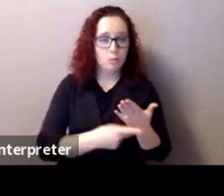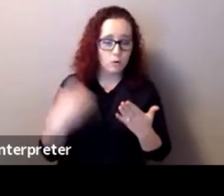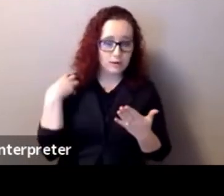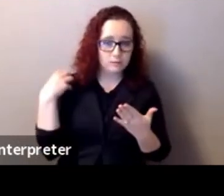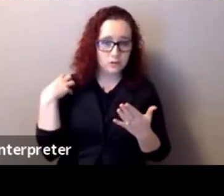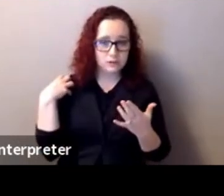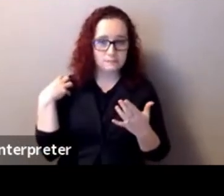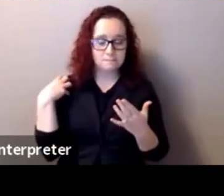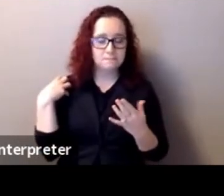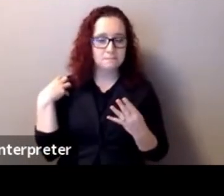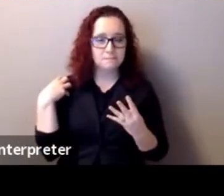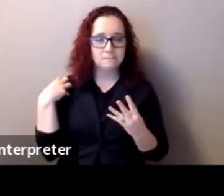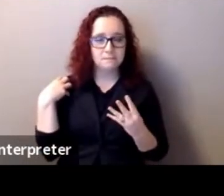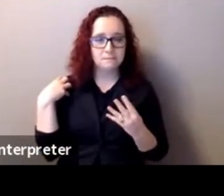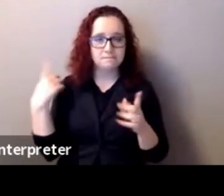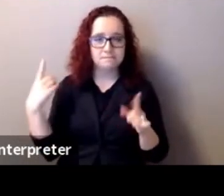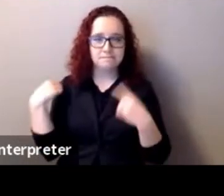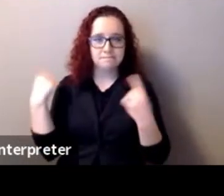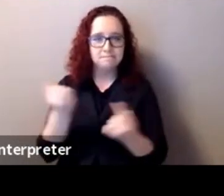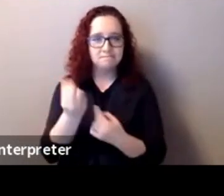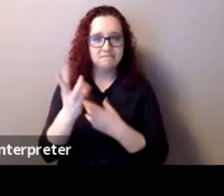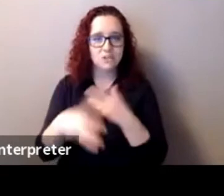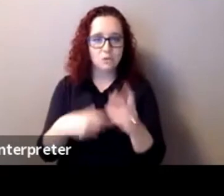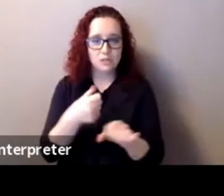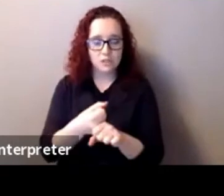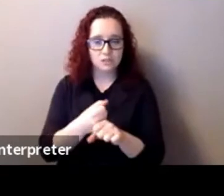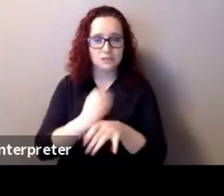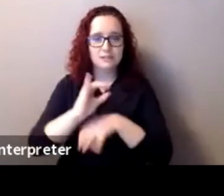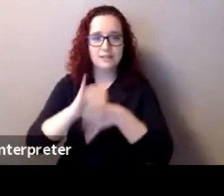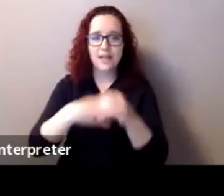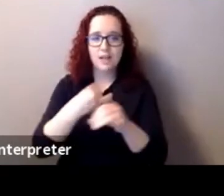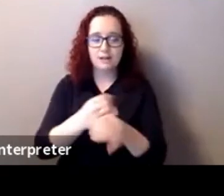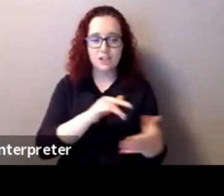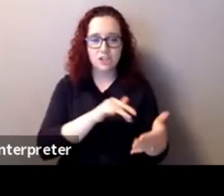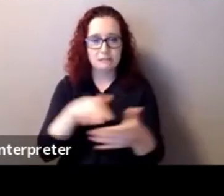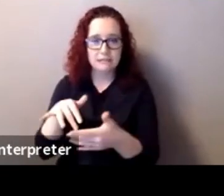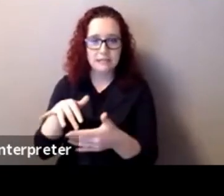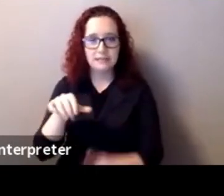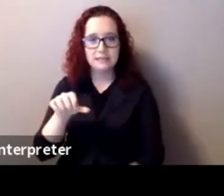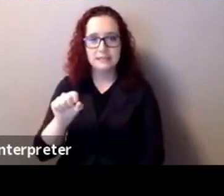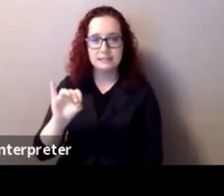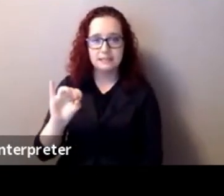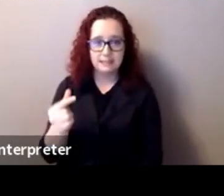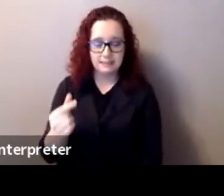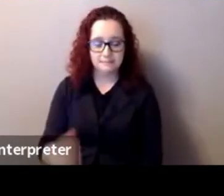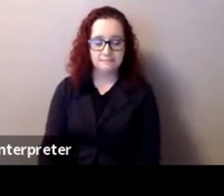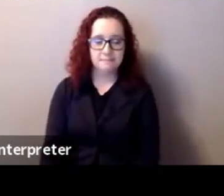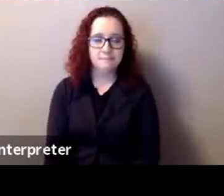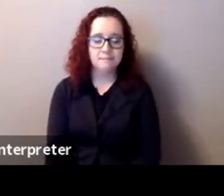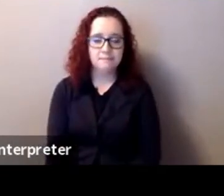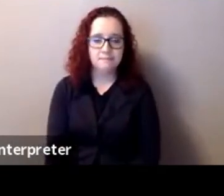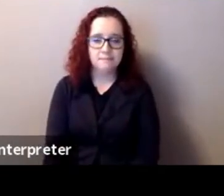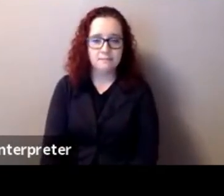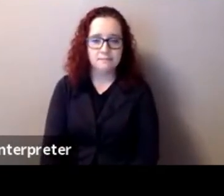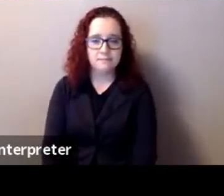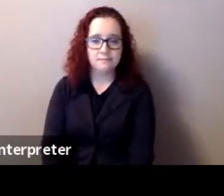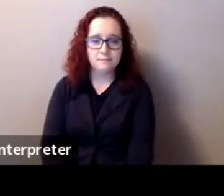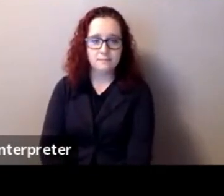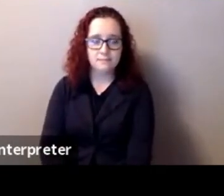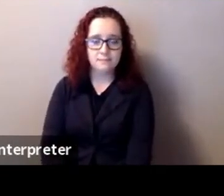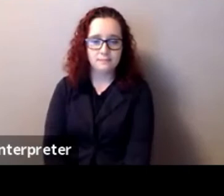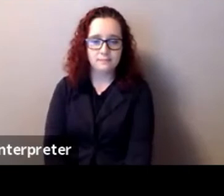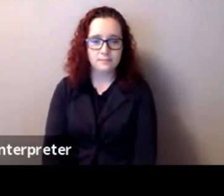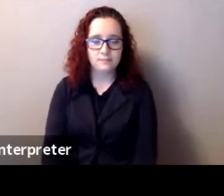been for a couple of years, which is the International Studies SIG. And we meet